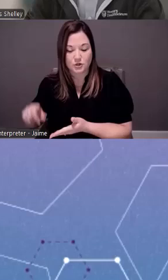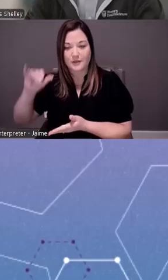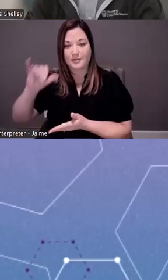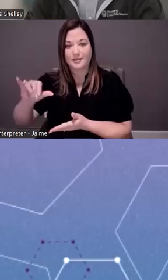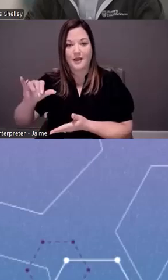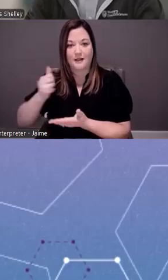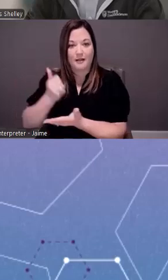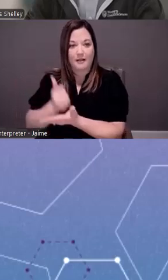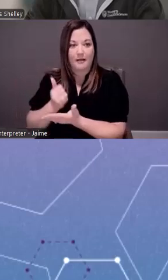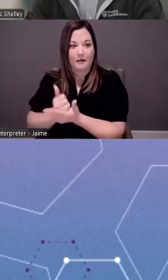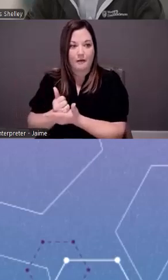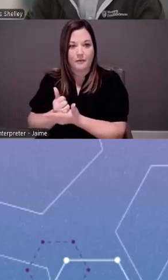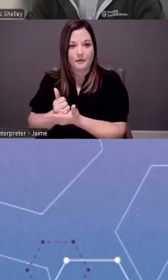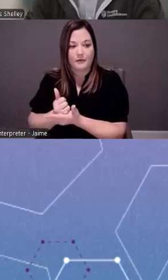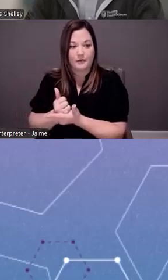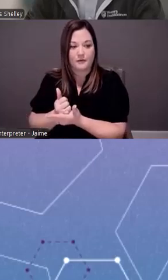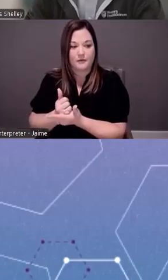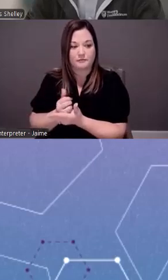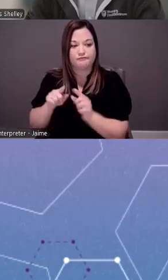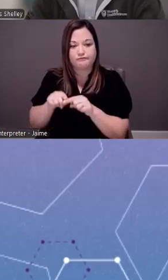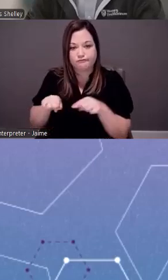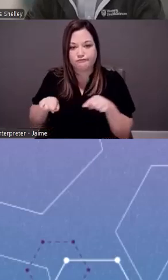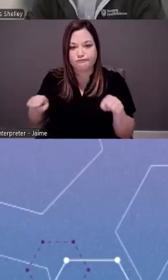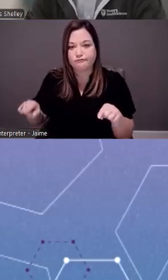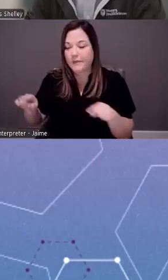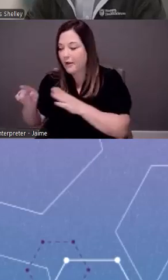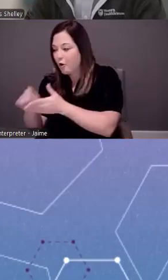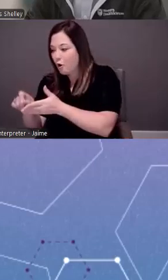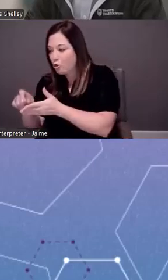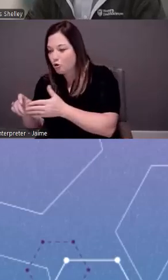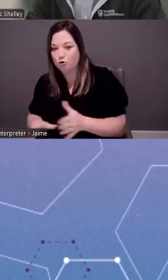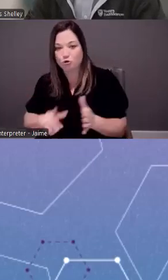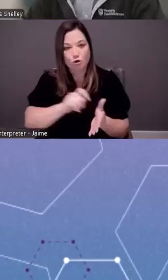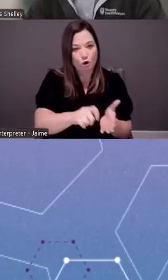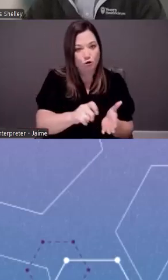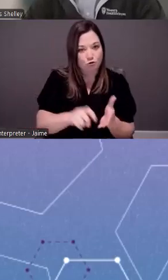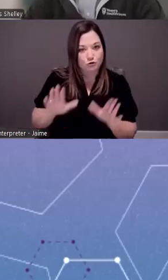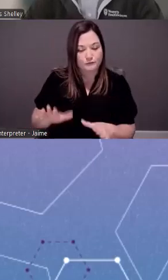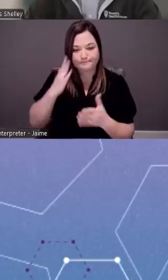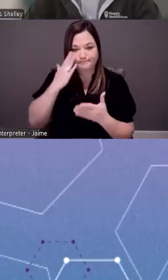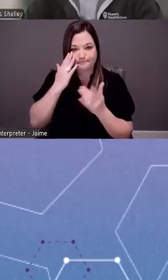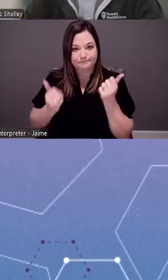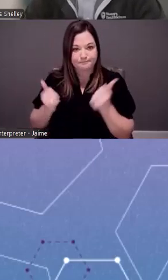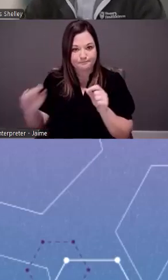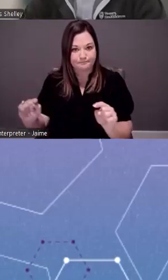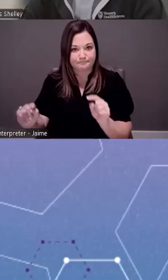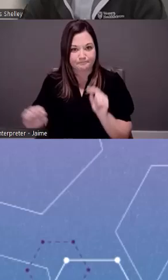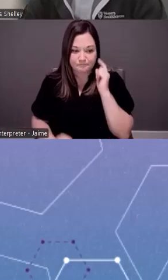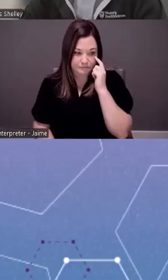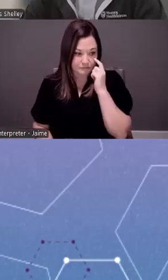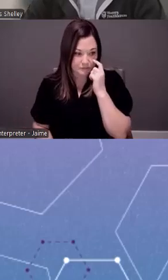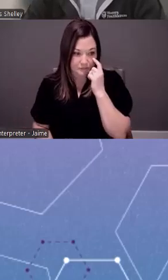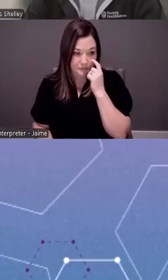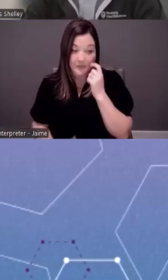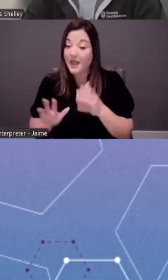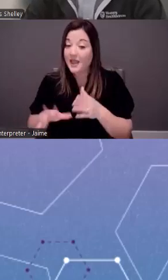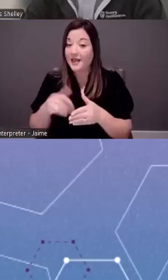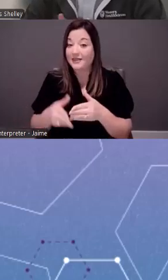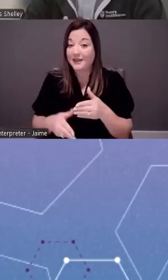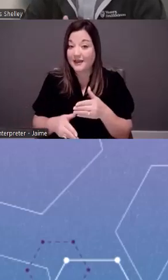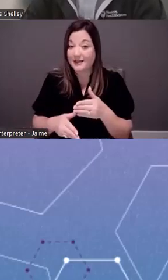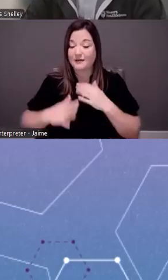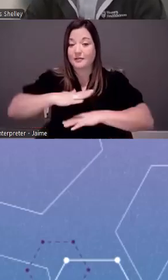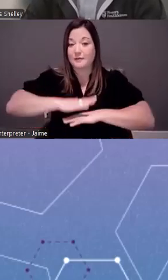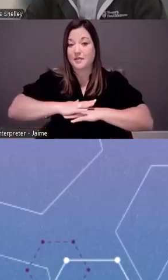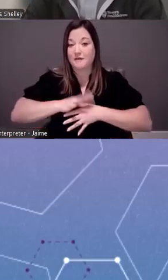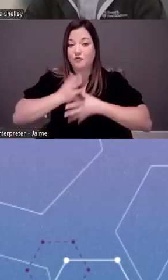disambiguate one author from another. What you get out of the end of this is the platform generates,